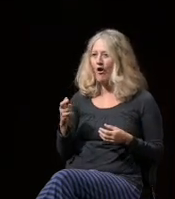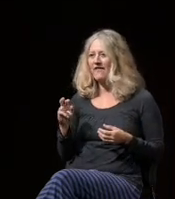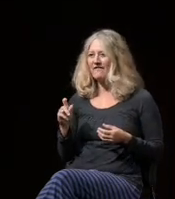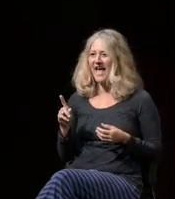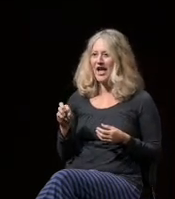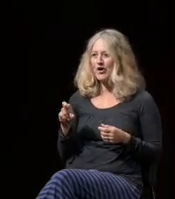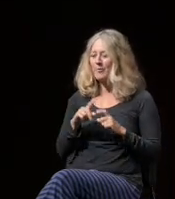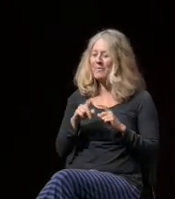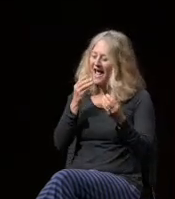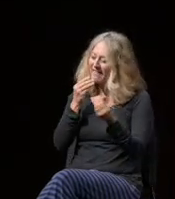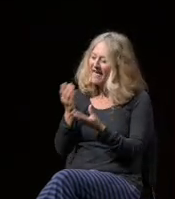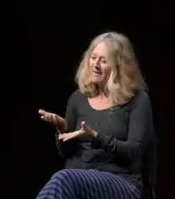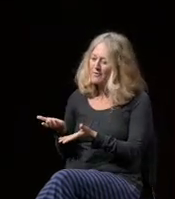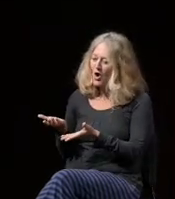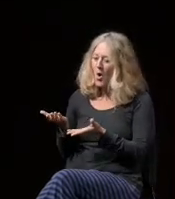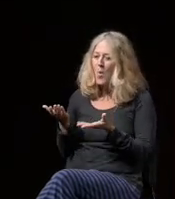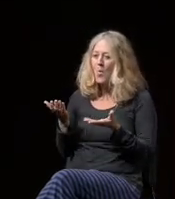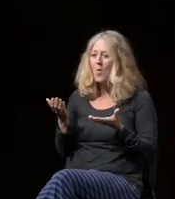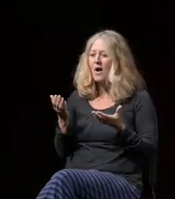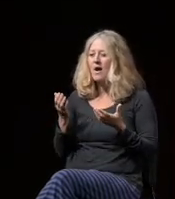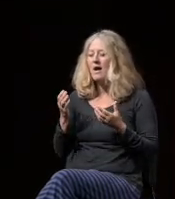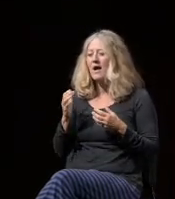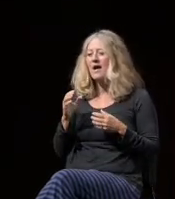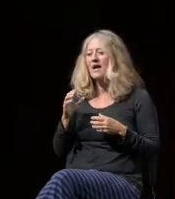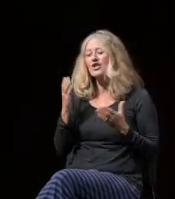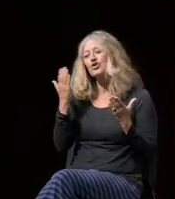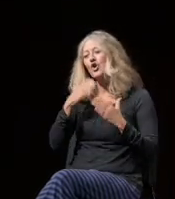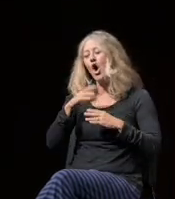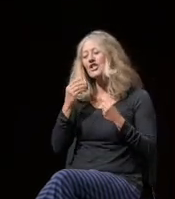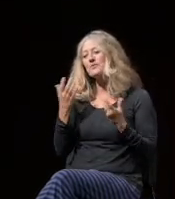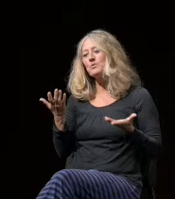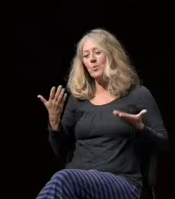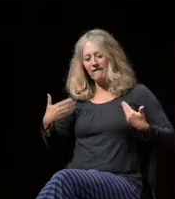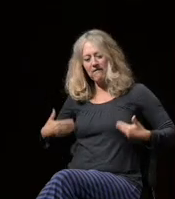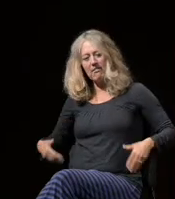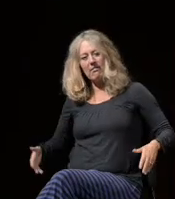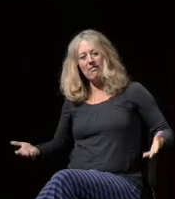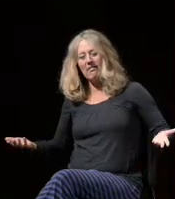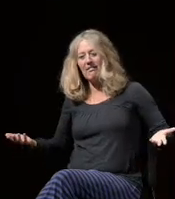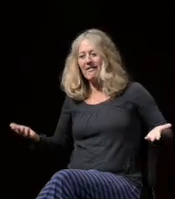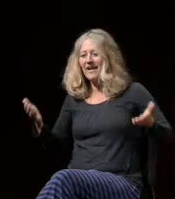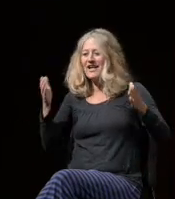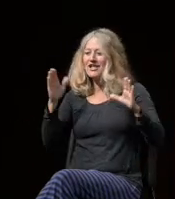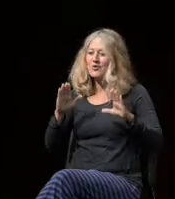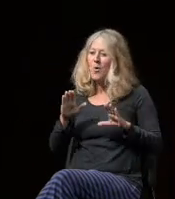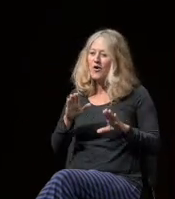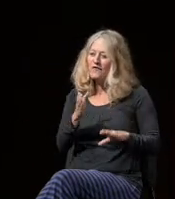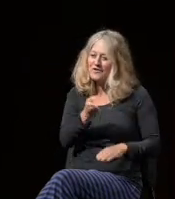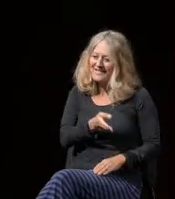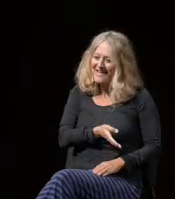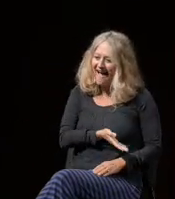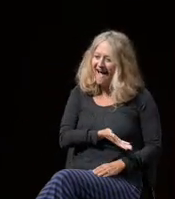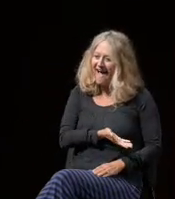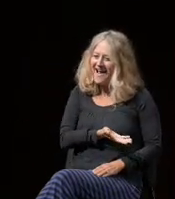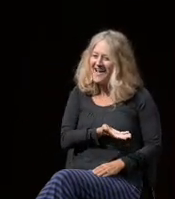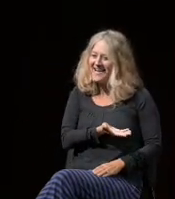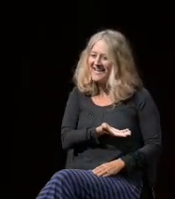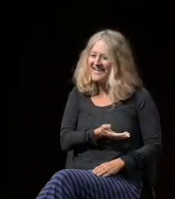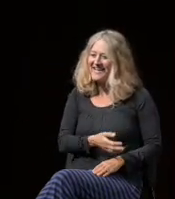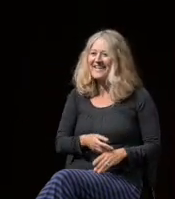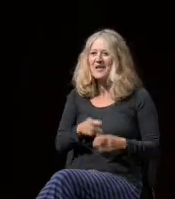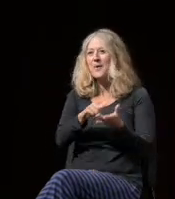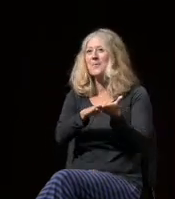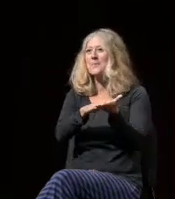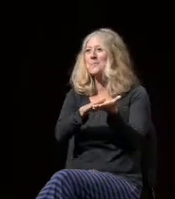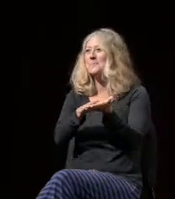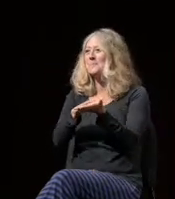let them know that first of all, dark is beautiful. It's a wonderful side to be in. It's beautiful. Thank